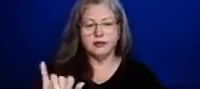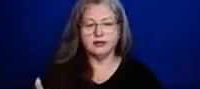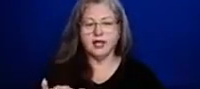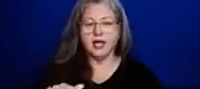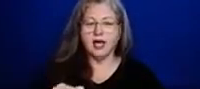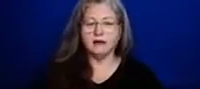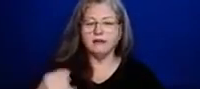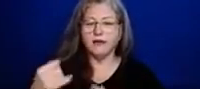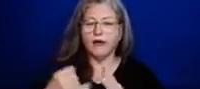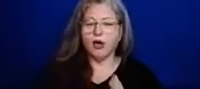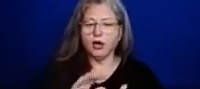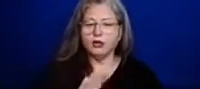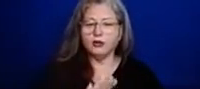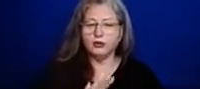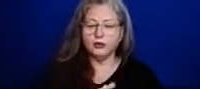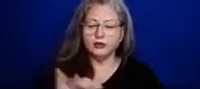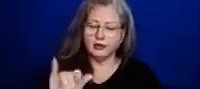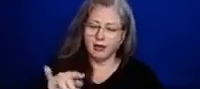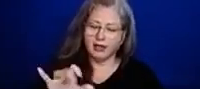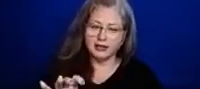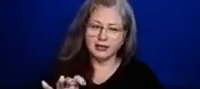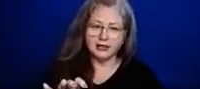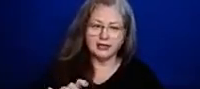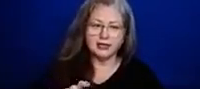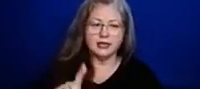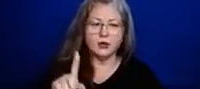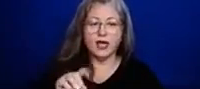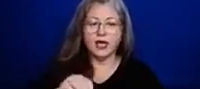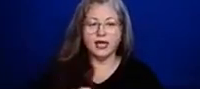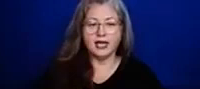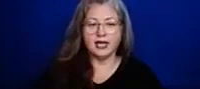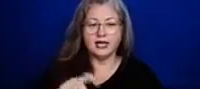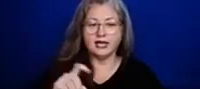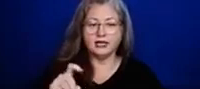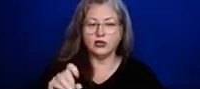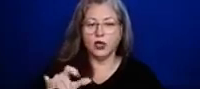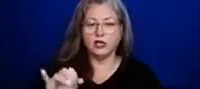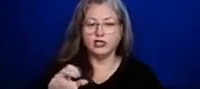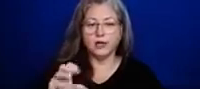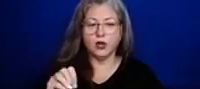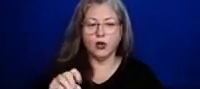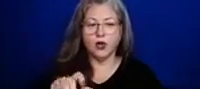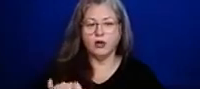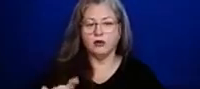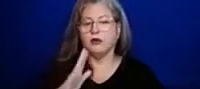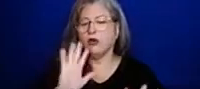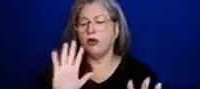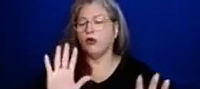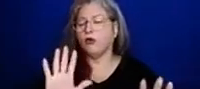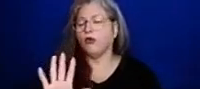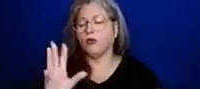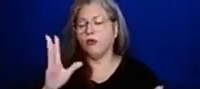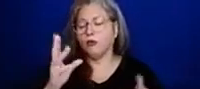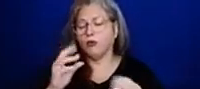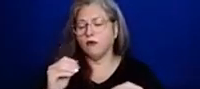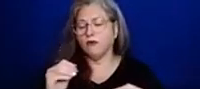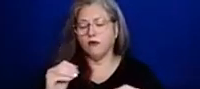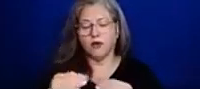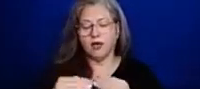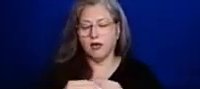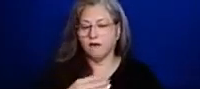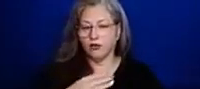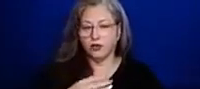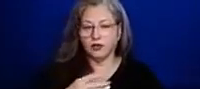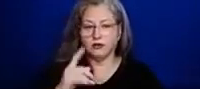the Escuela Nacional de Artes Plásticas, which is located in Xochimilco, which also was a very good,